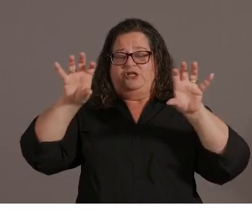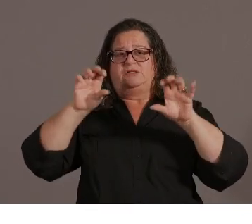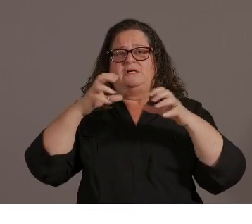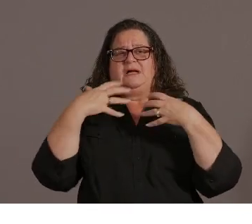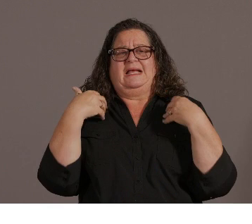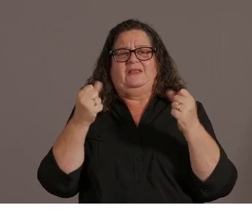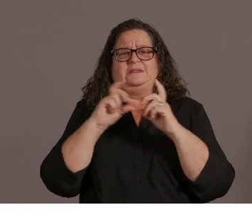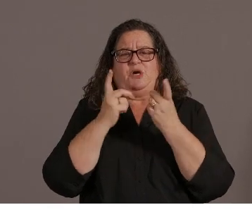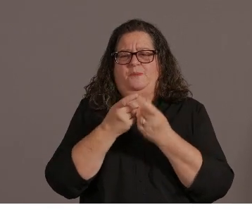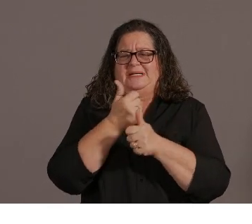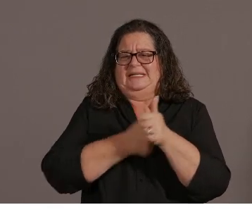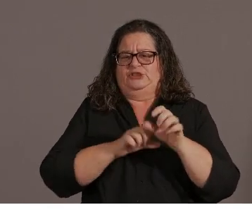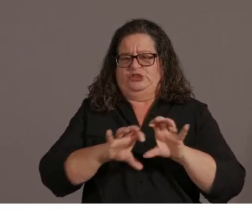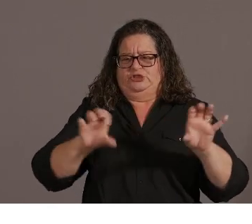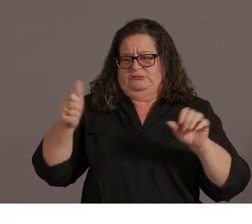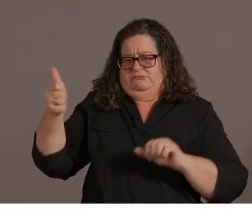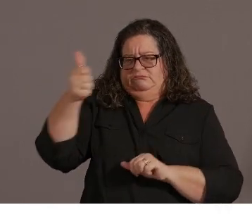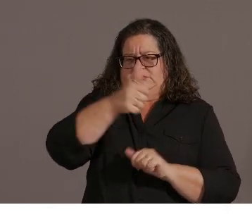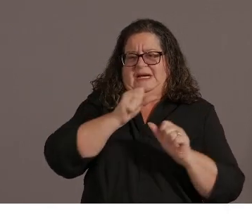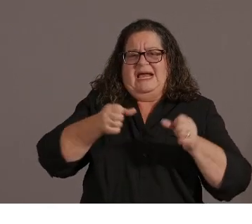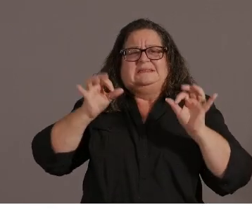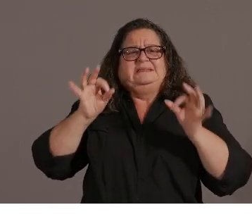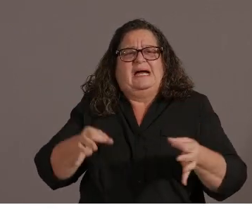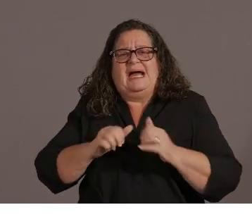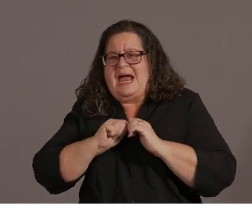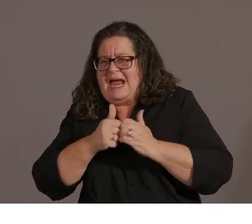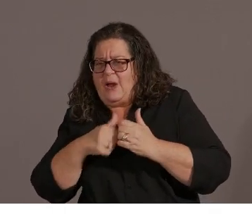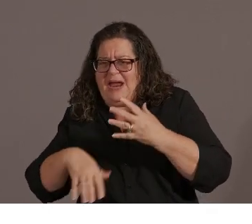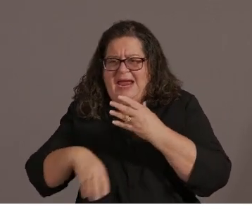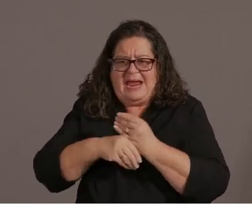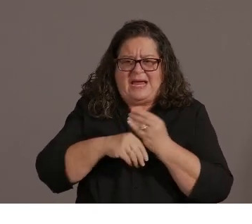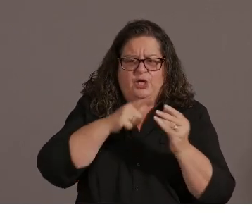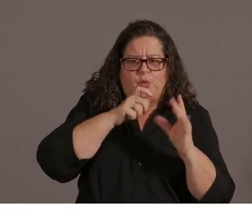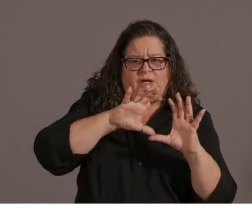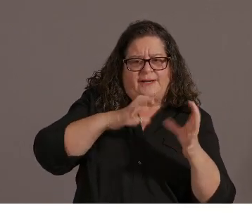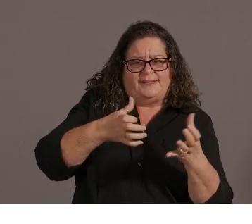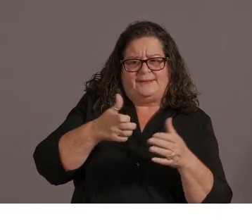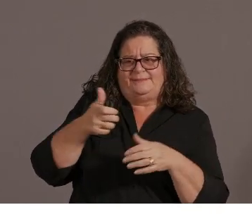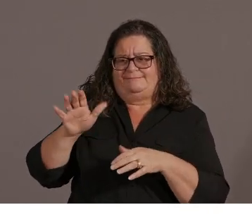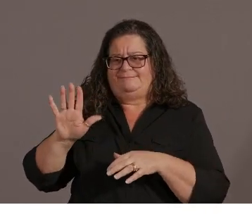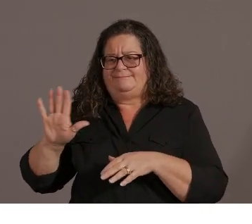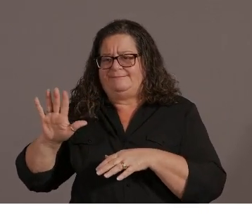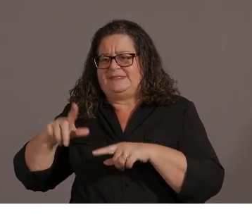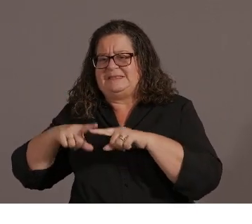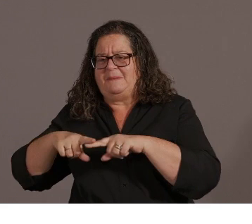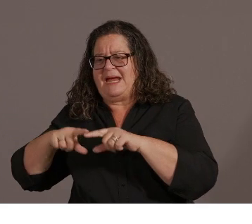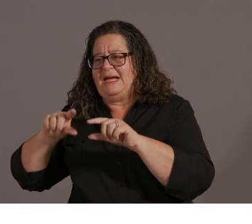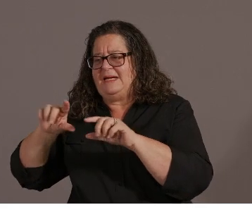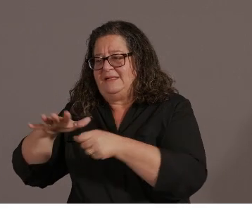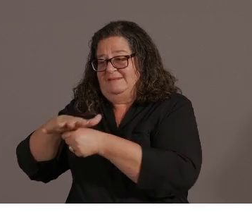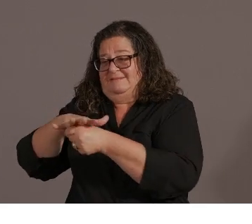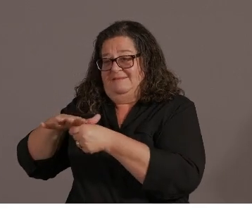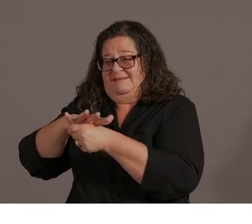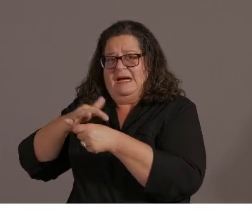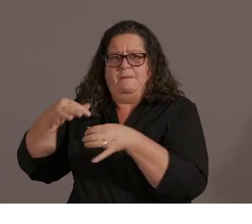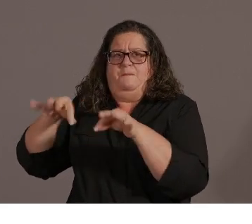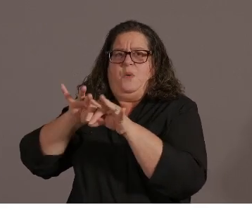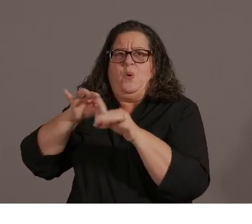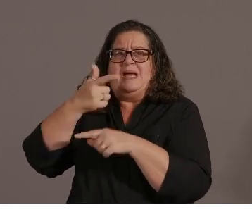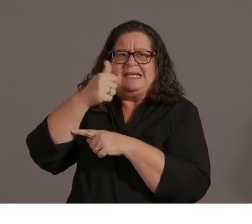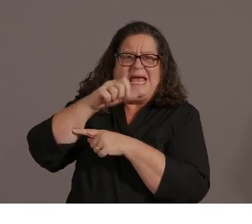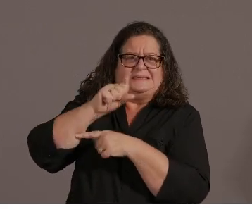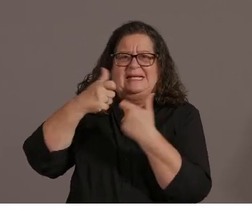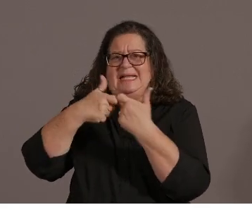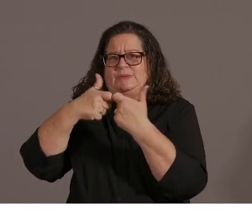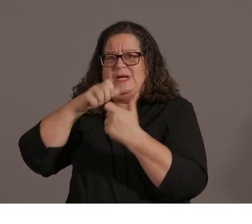required for their community. For instance, utility companies, certain manufacturing, those types of things are allowed at